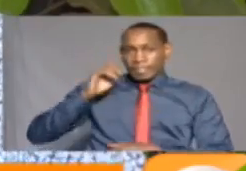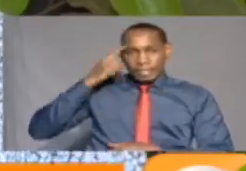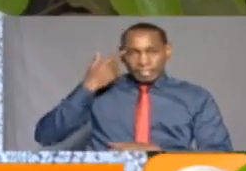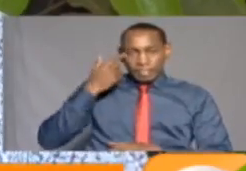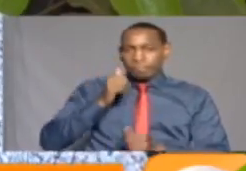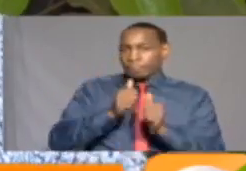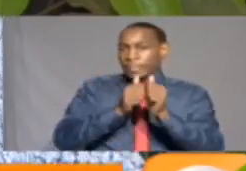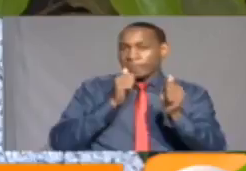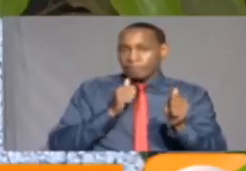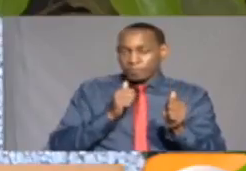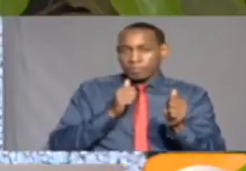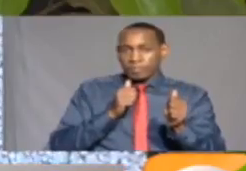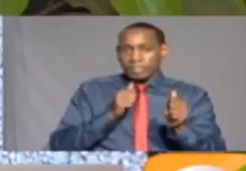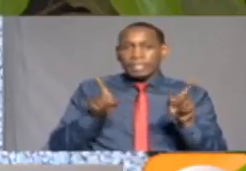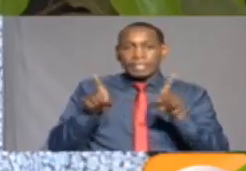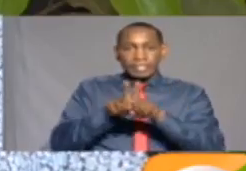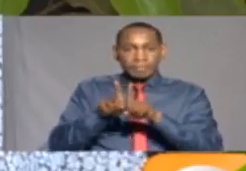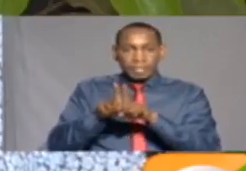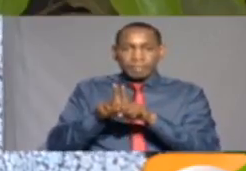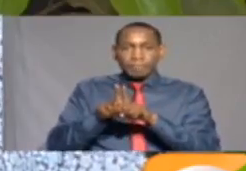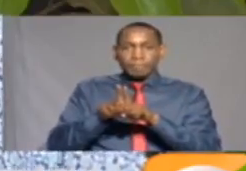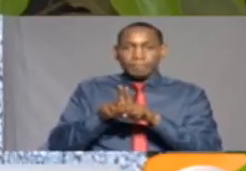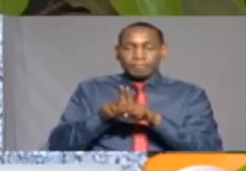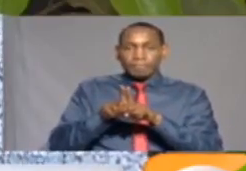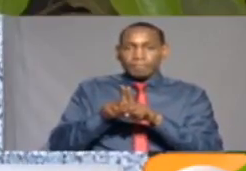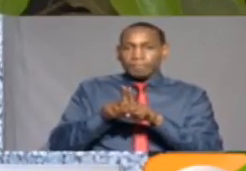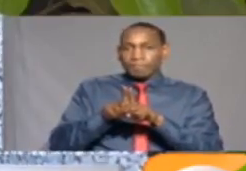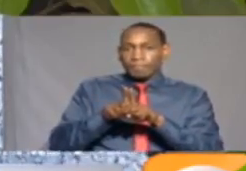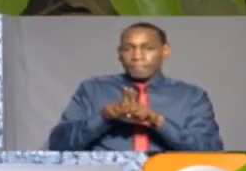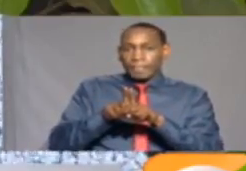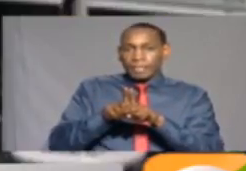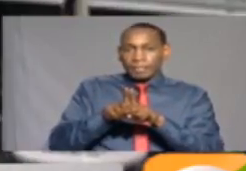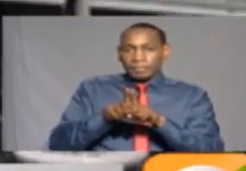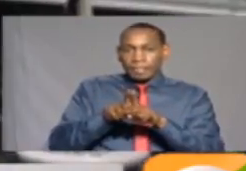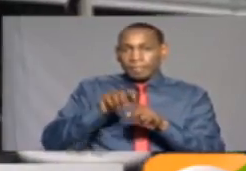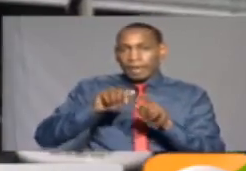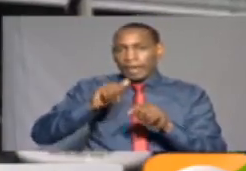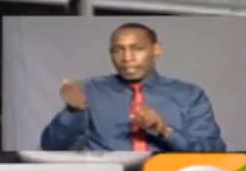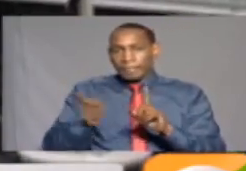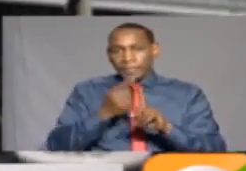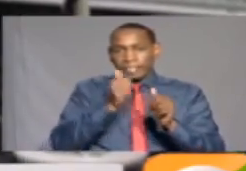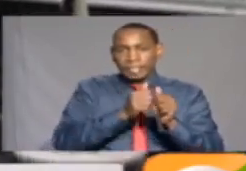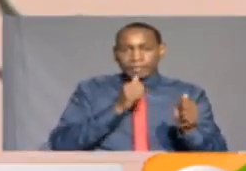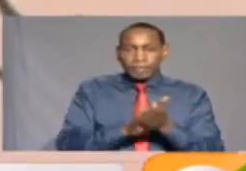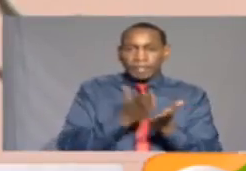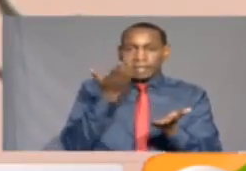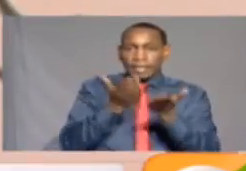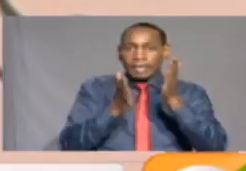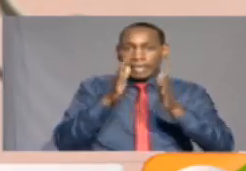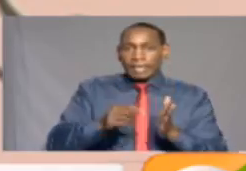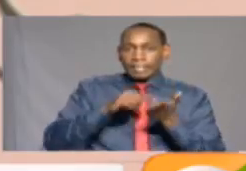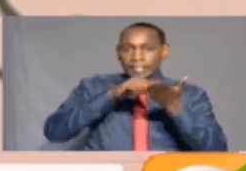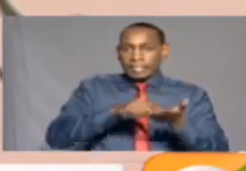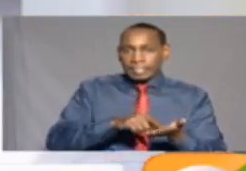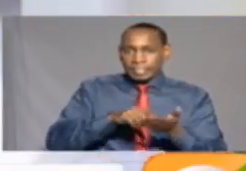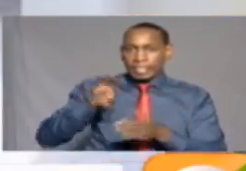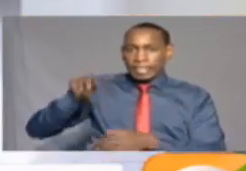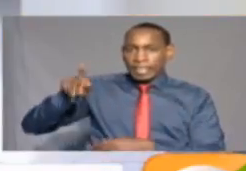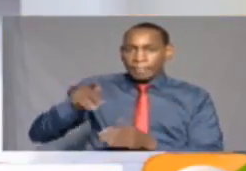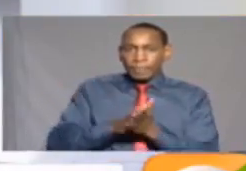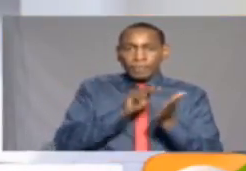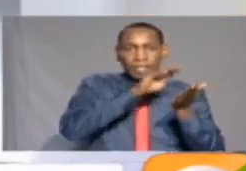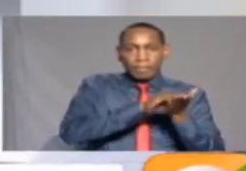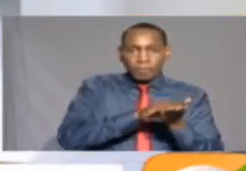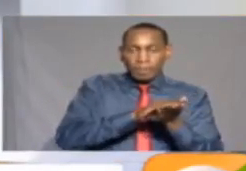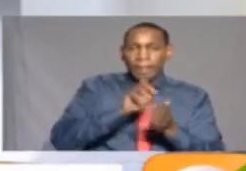rejected with the same force that the first one was rejected. However, analysts insist that both legislators and banks need to